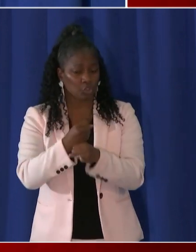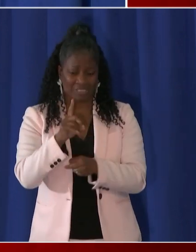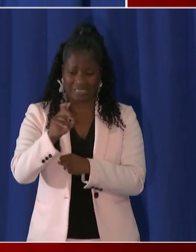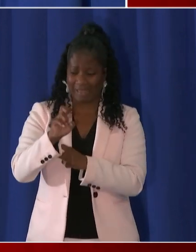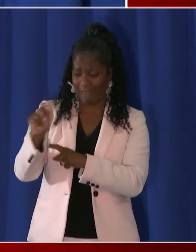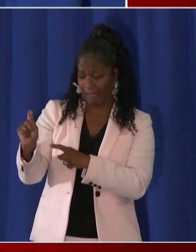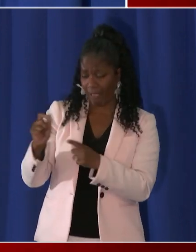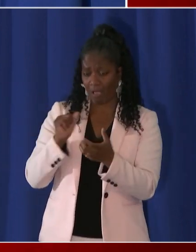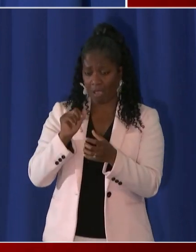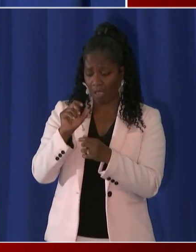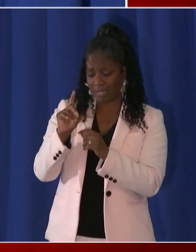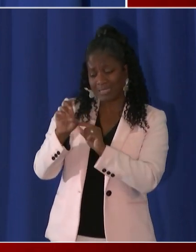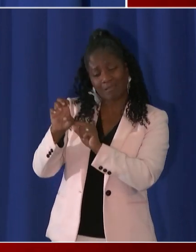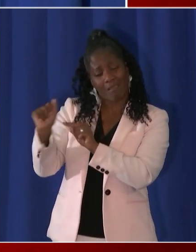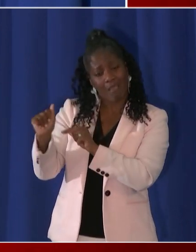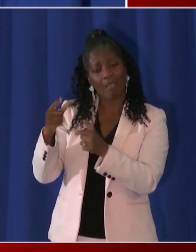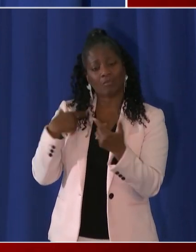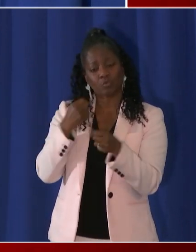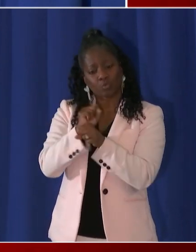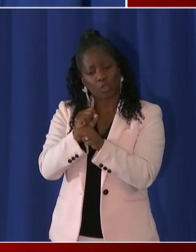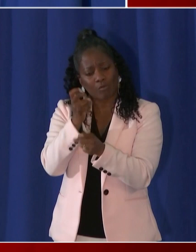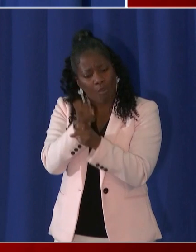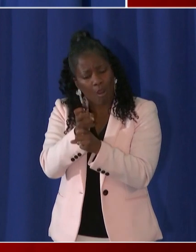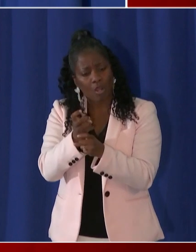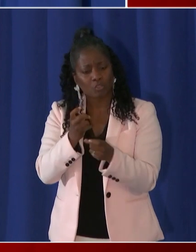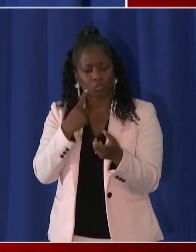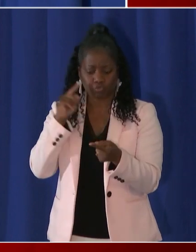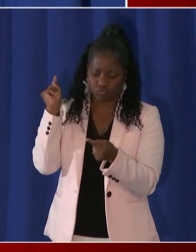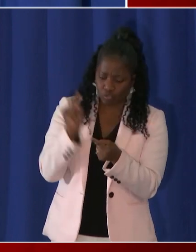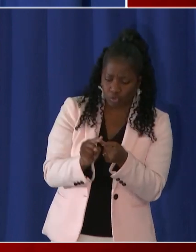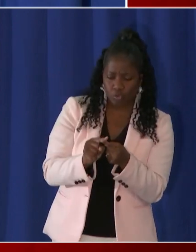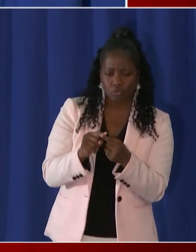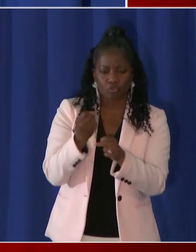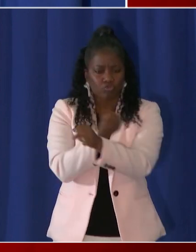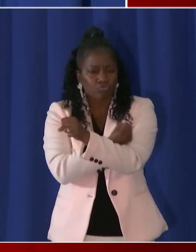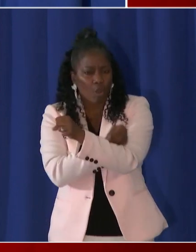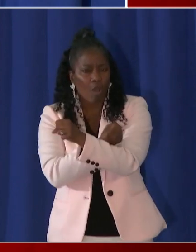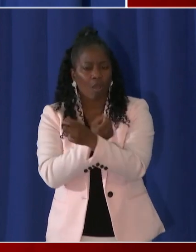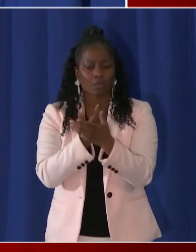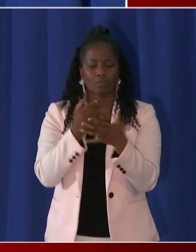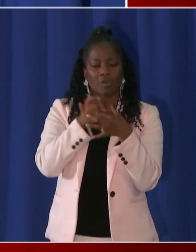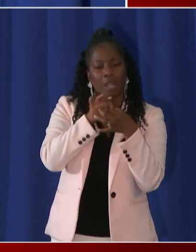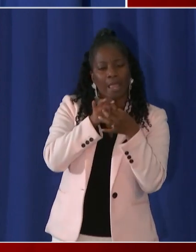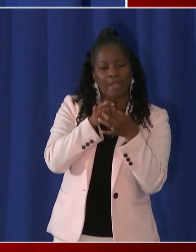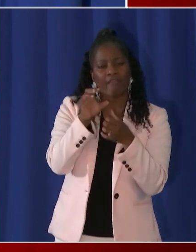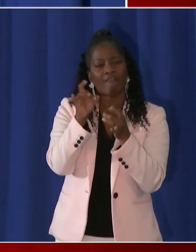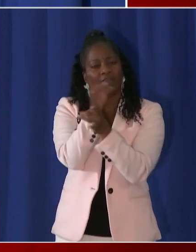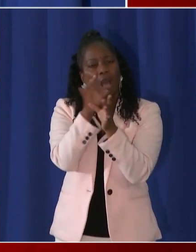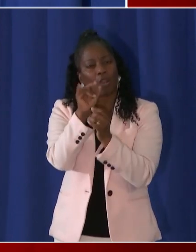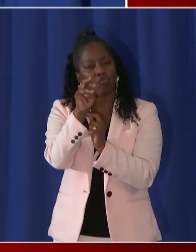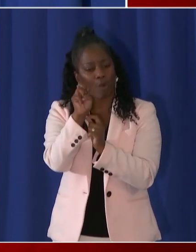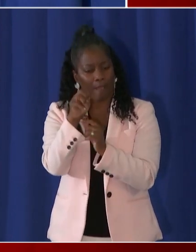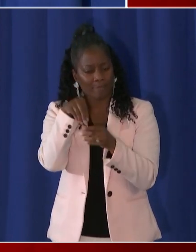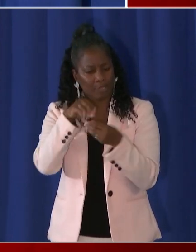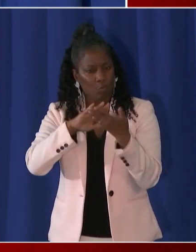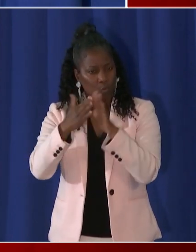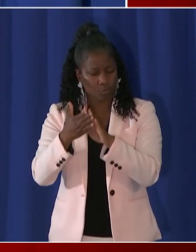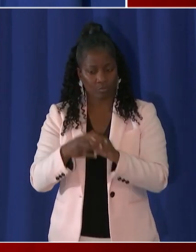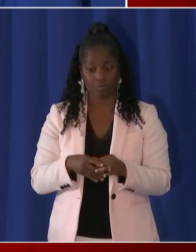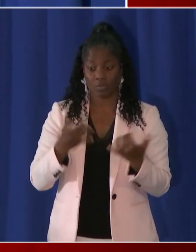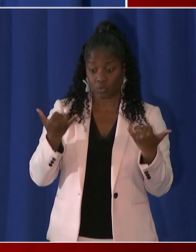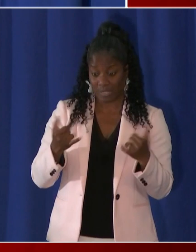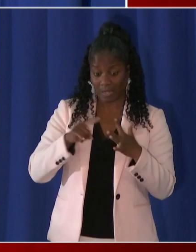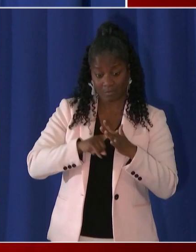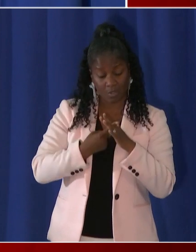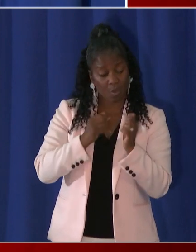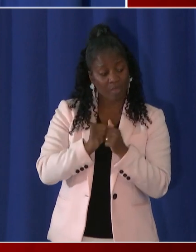together with our law enforcement partners to reduce drug-related violent crime in our communities. However, today, the launch of the DC